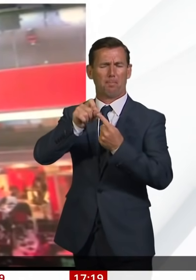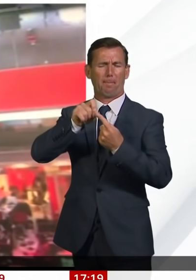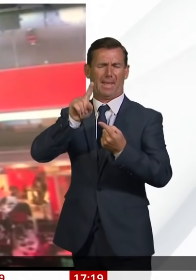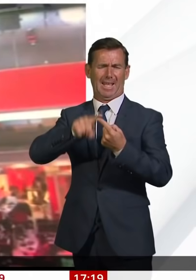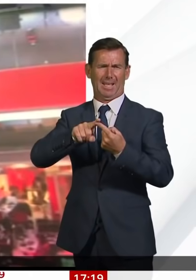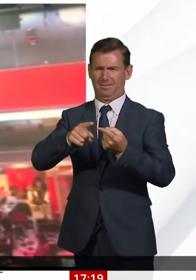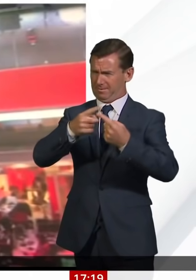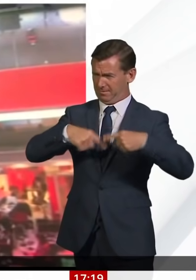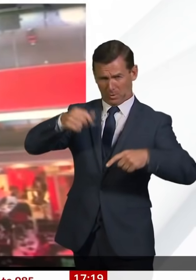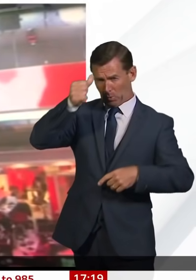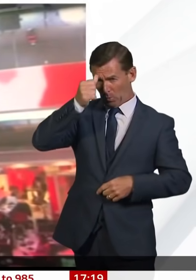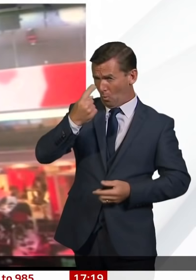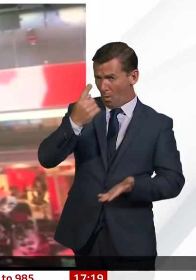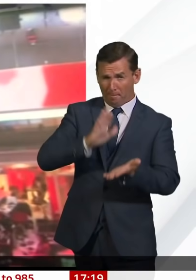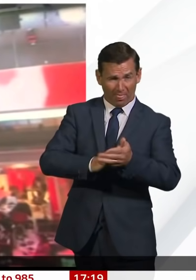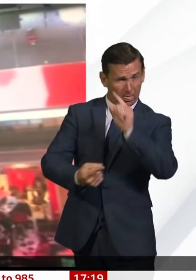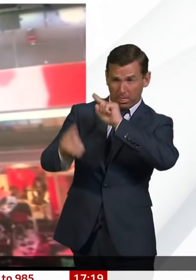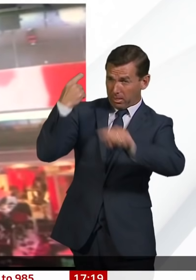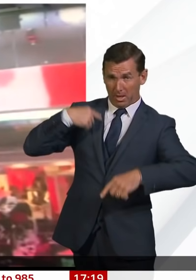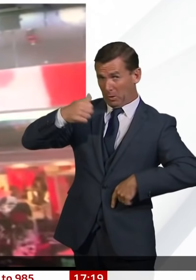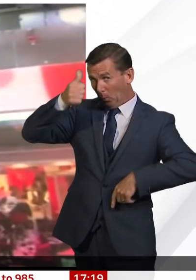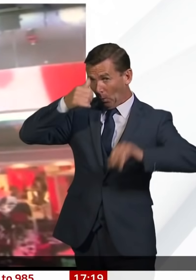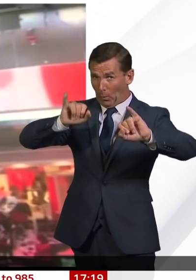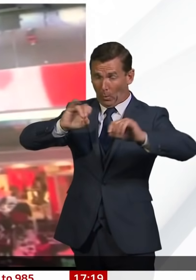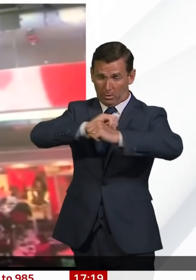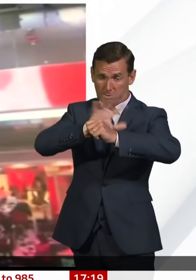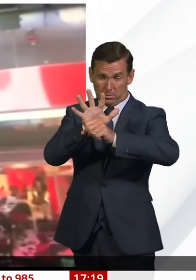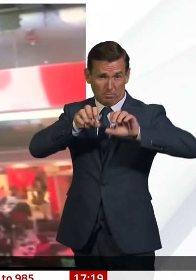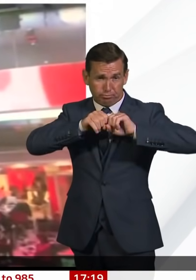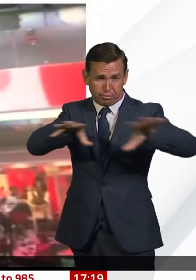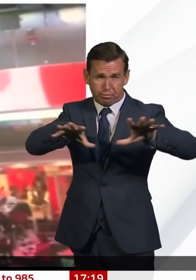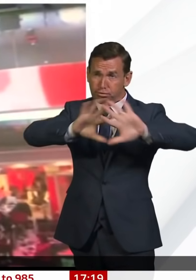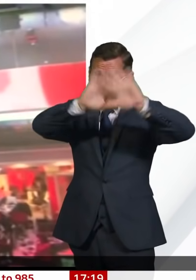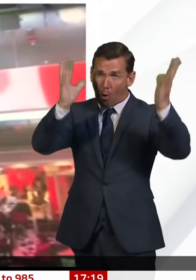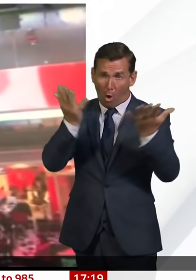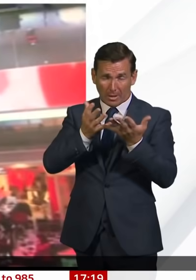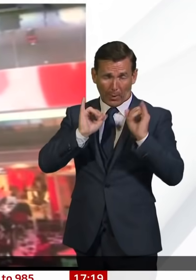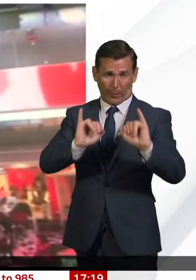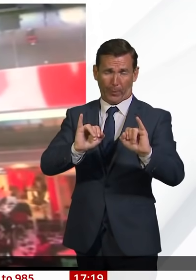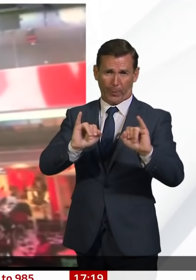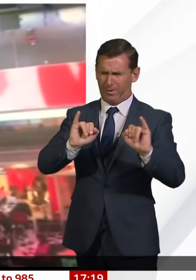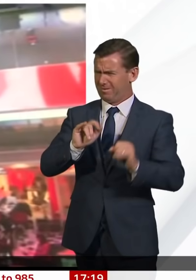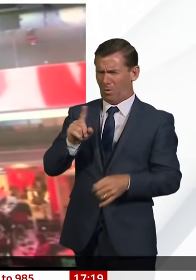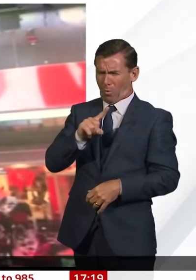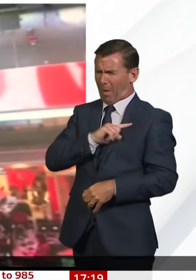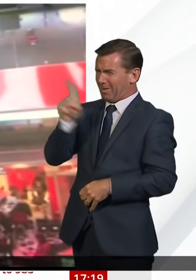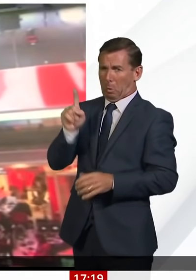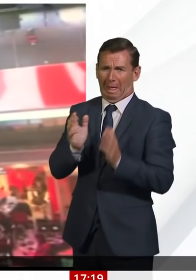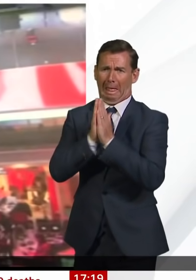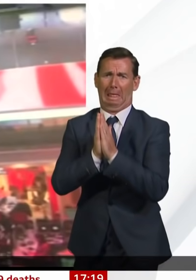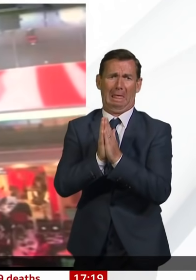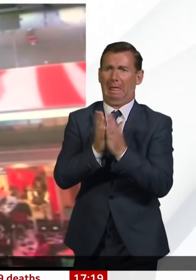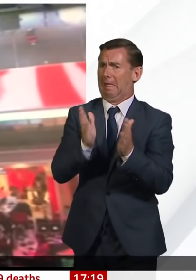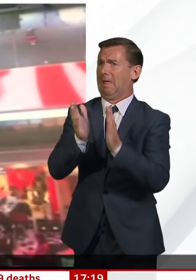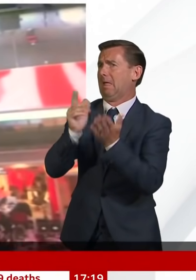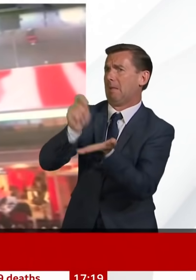ago. Why is the government still having to scramble now to get our health workers the equipment they need, and allowing UK firms we've been hearing